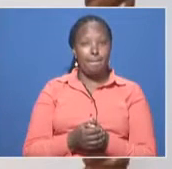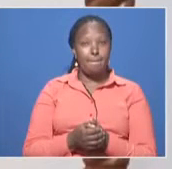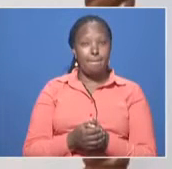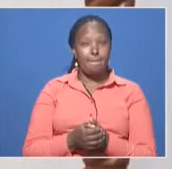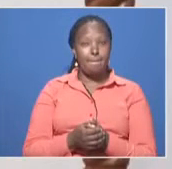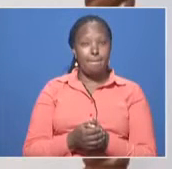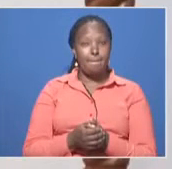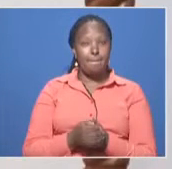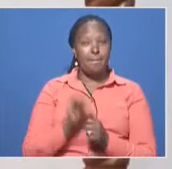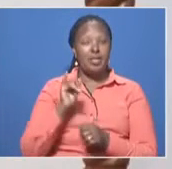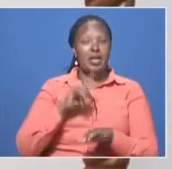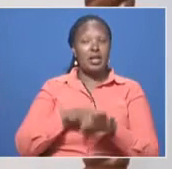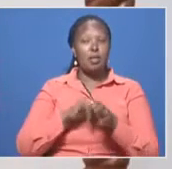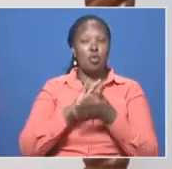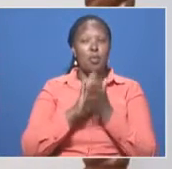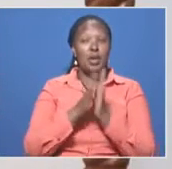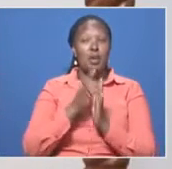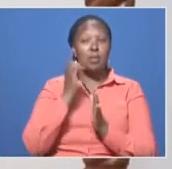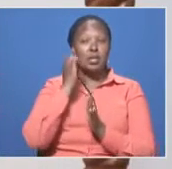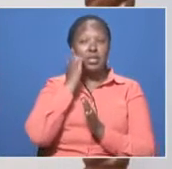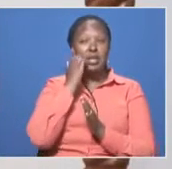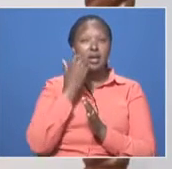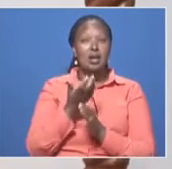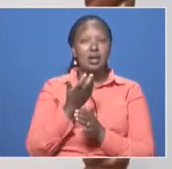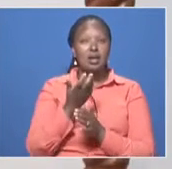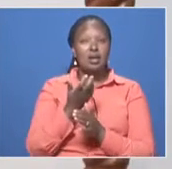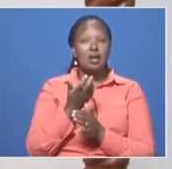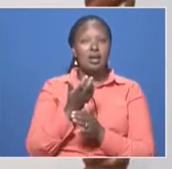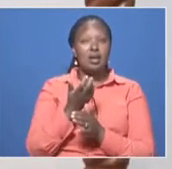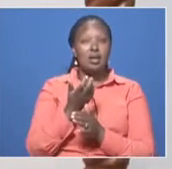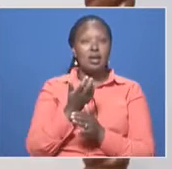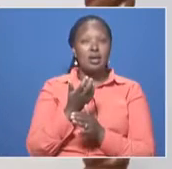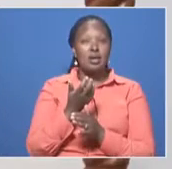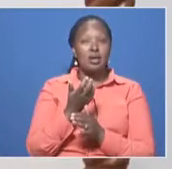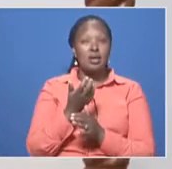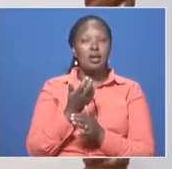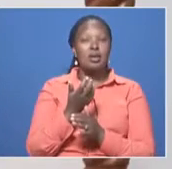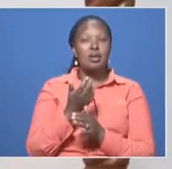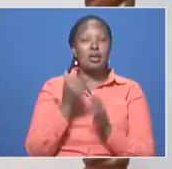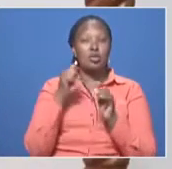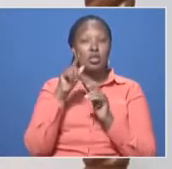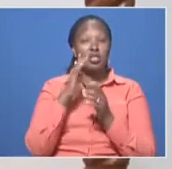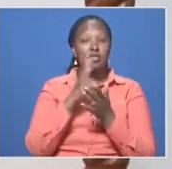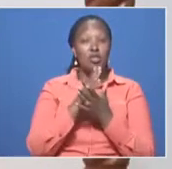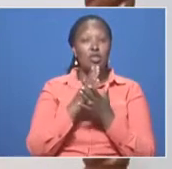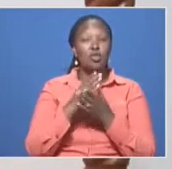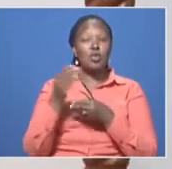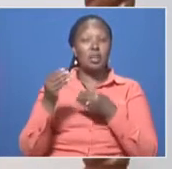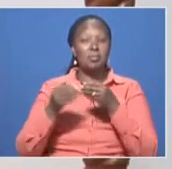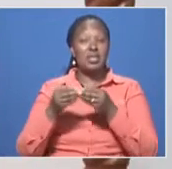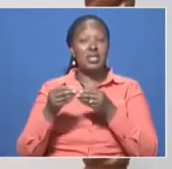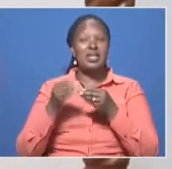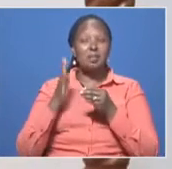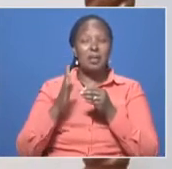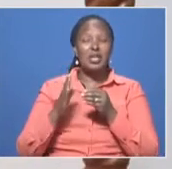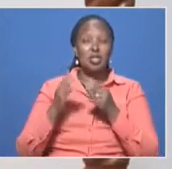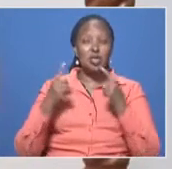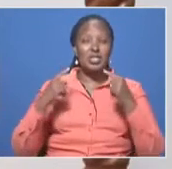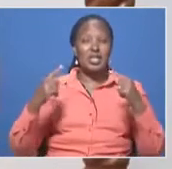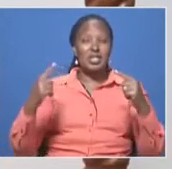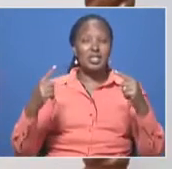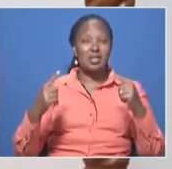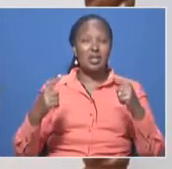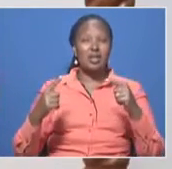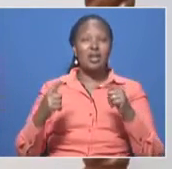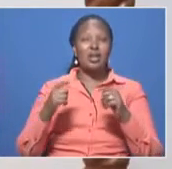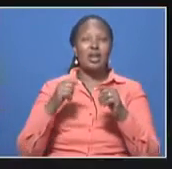At the time you fell ill, you were also a successful entrepreneur, getting